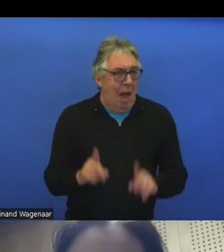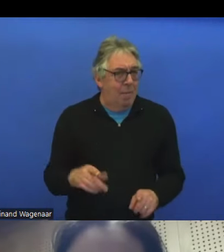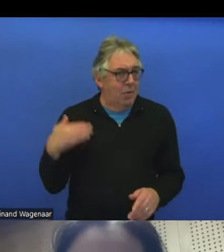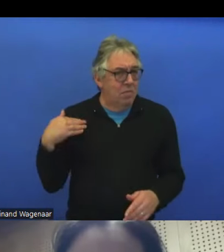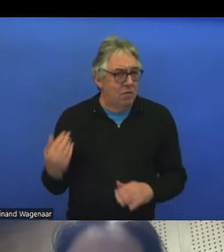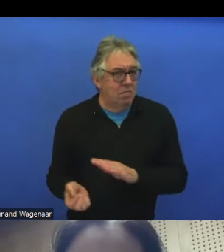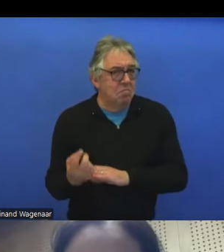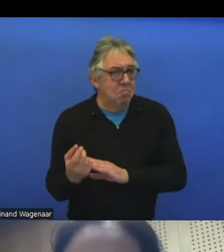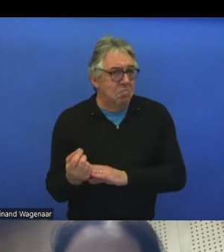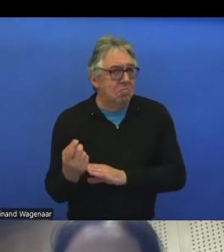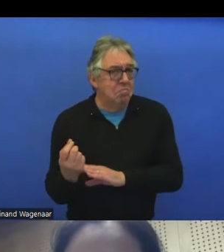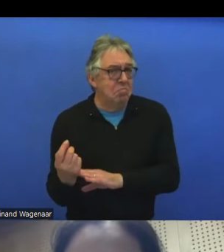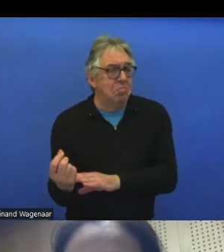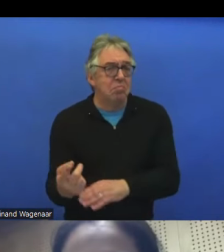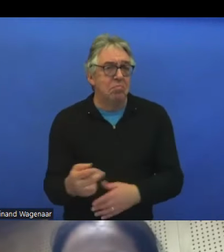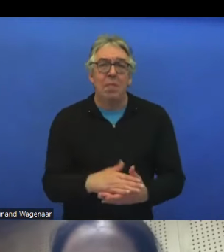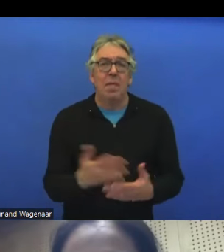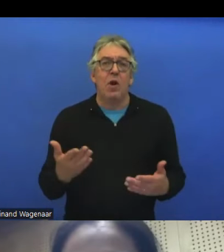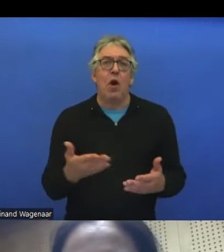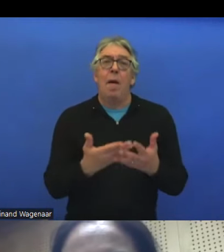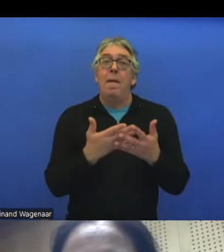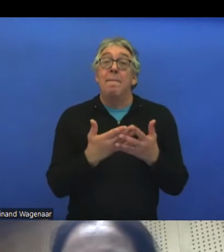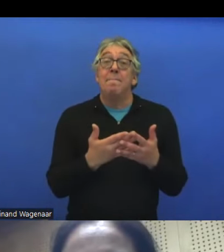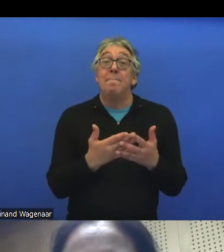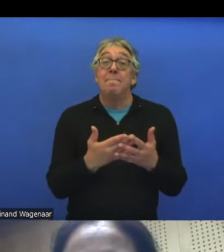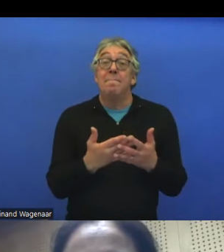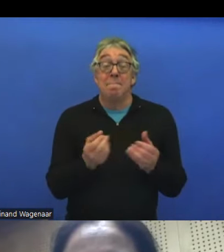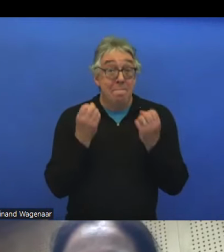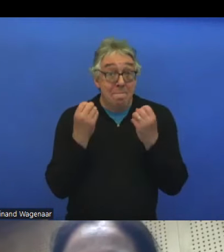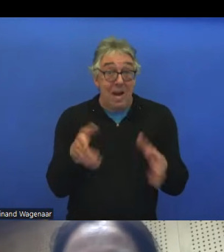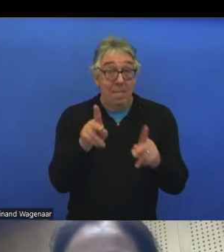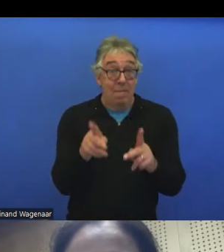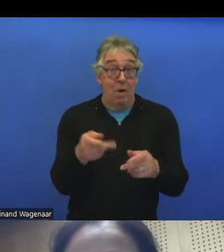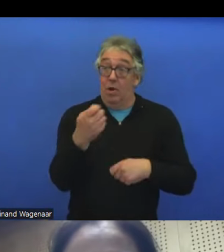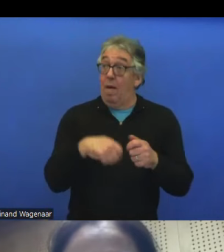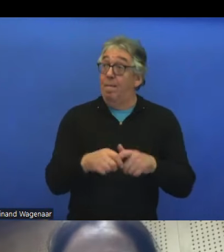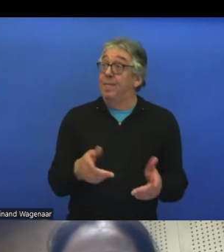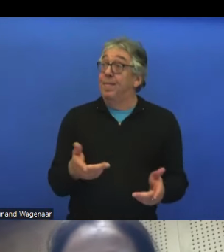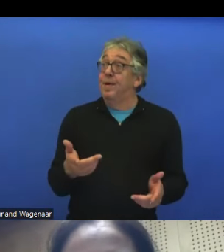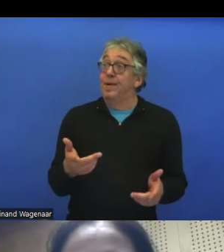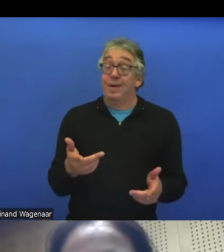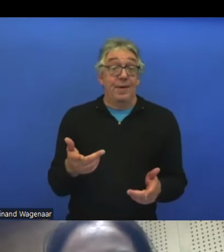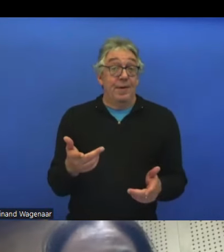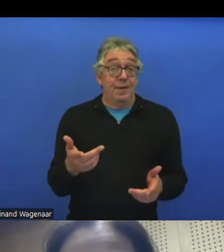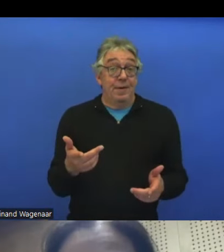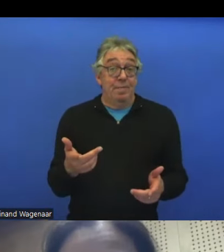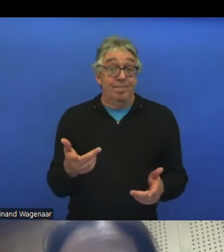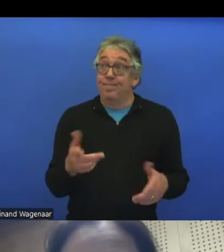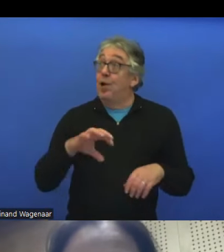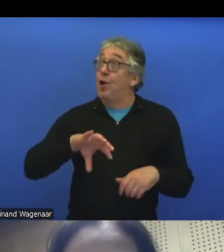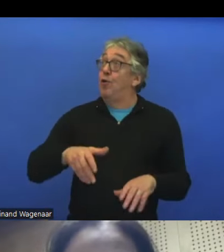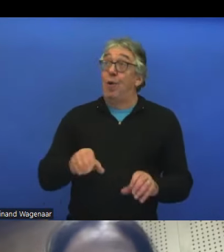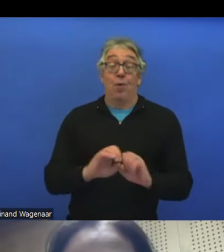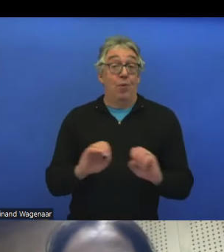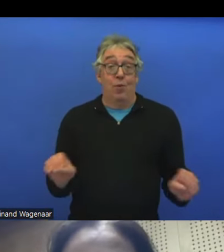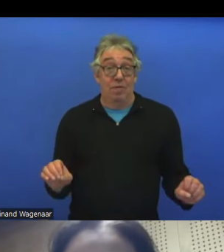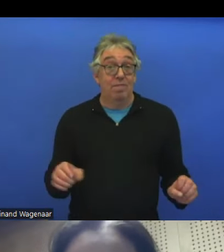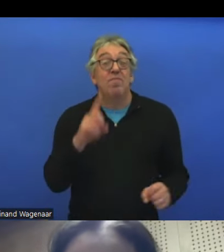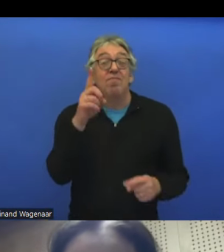that large stateless situations were created due to the disintegration of states. So for instance, with the breakup of